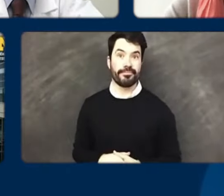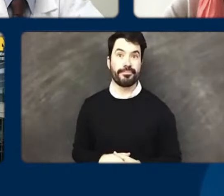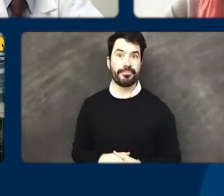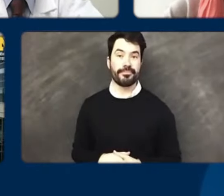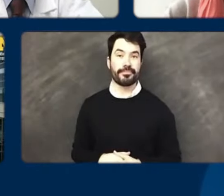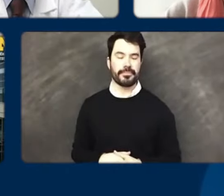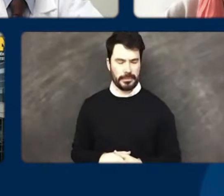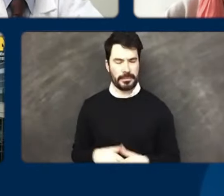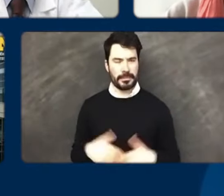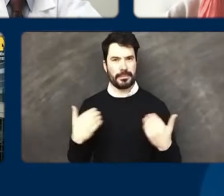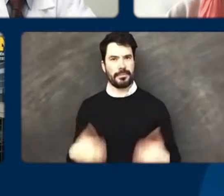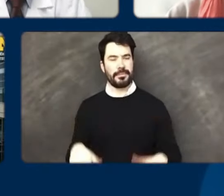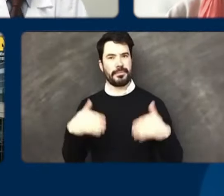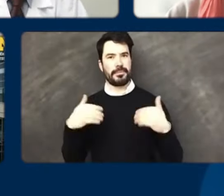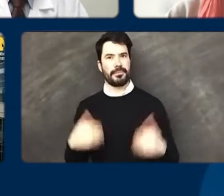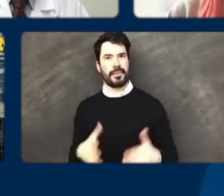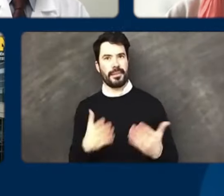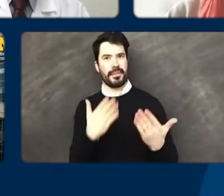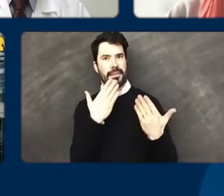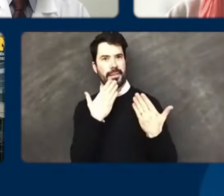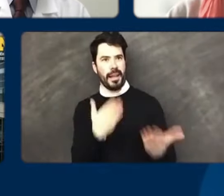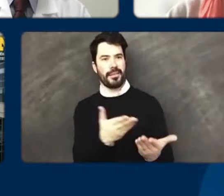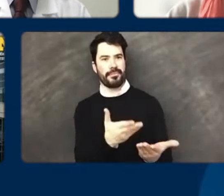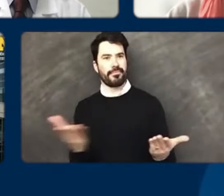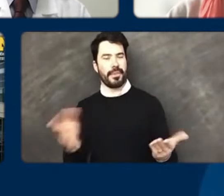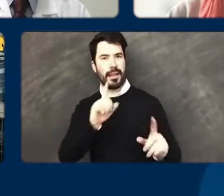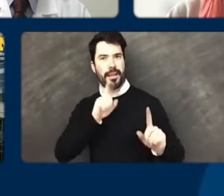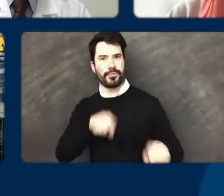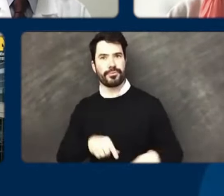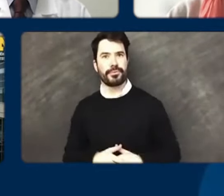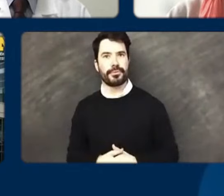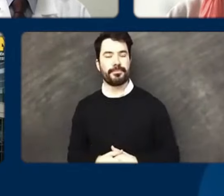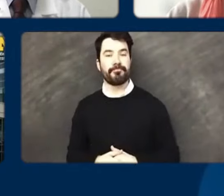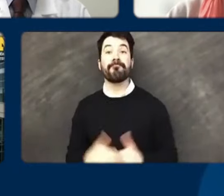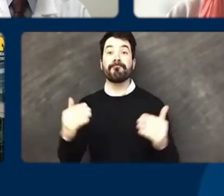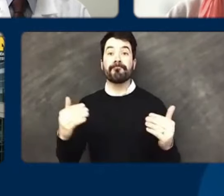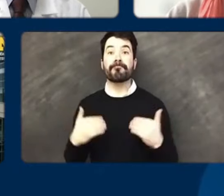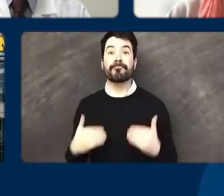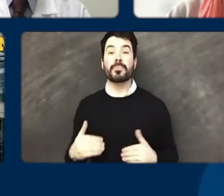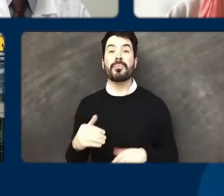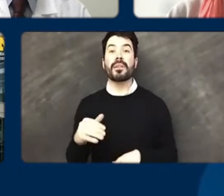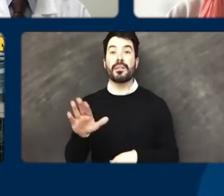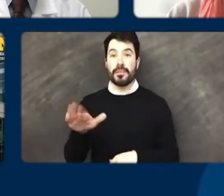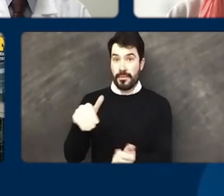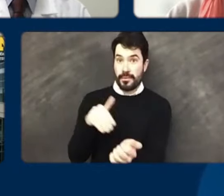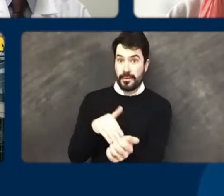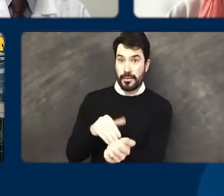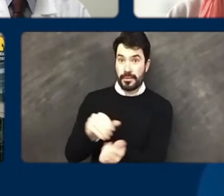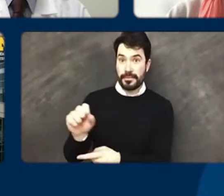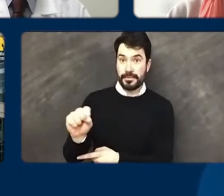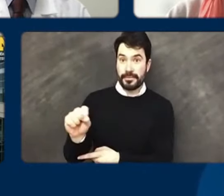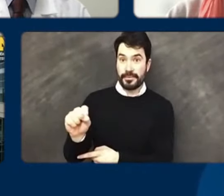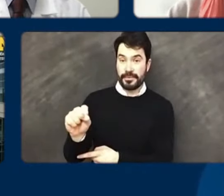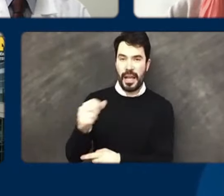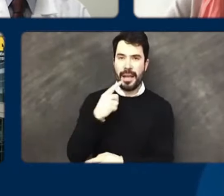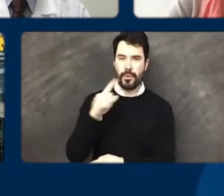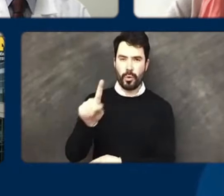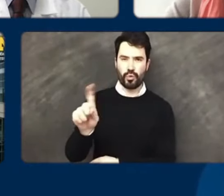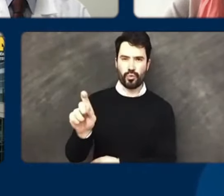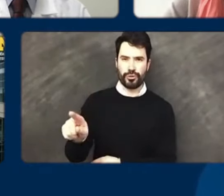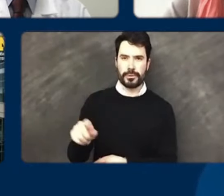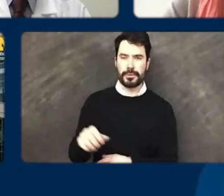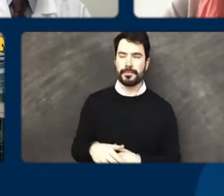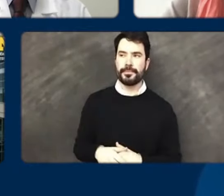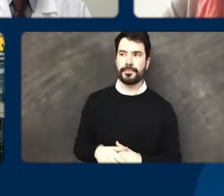Thank you for the answers to that question. I have a couple of questions for you here, Dr. Saberi. What are the most common or